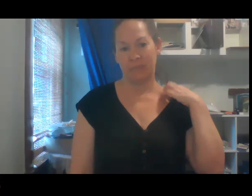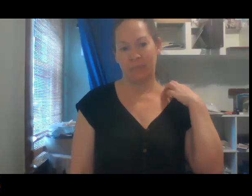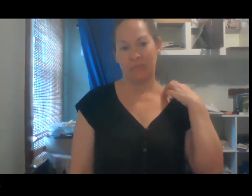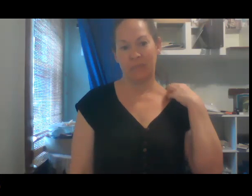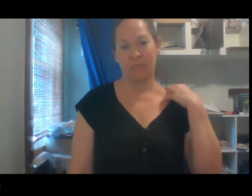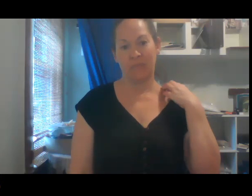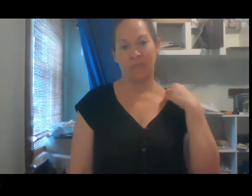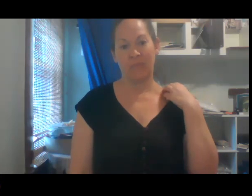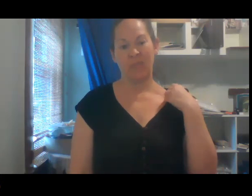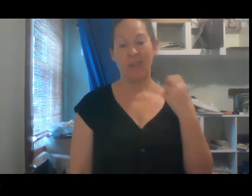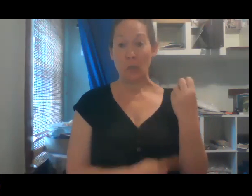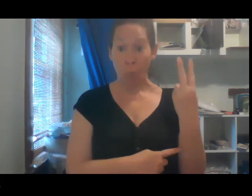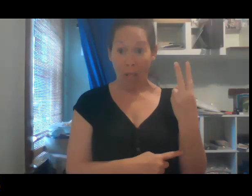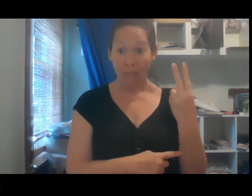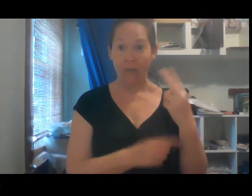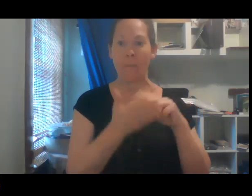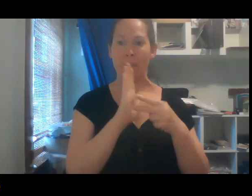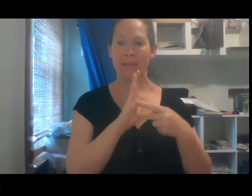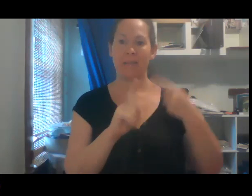N equals 12 is monthly.